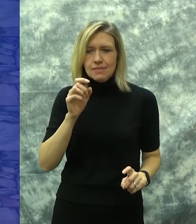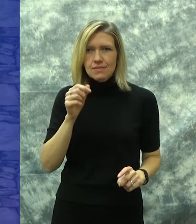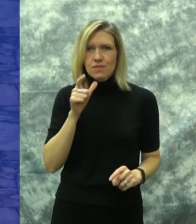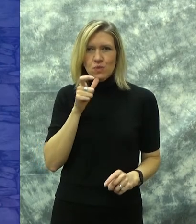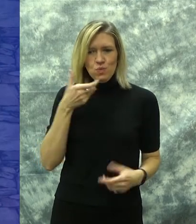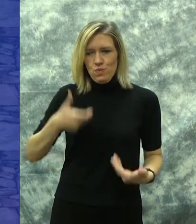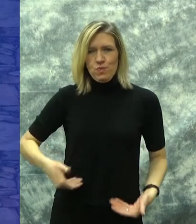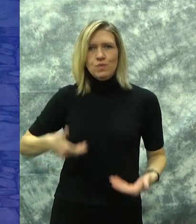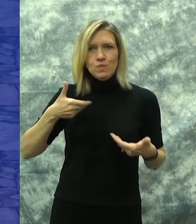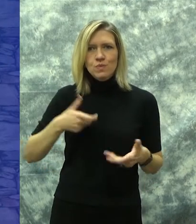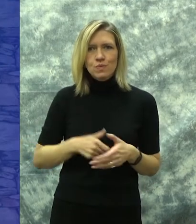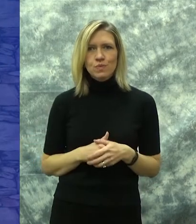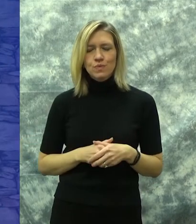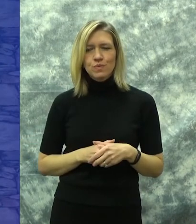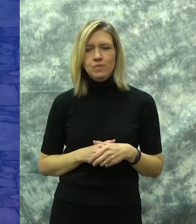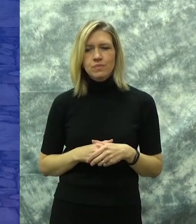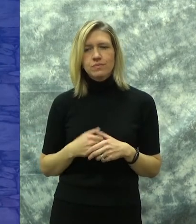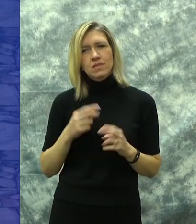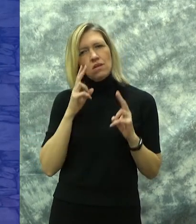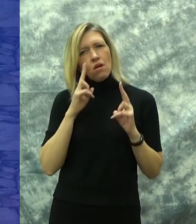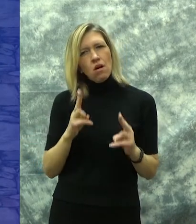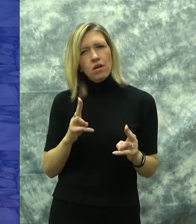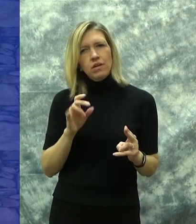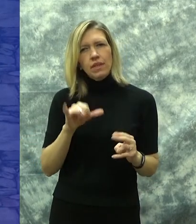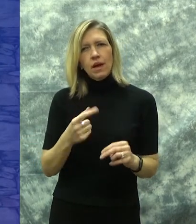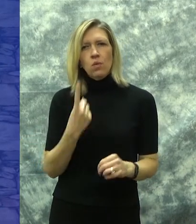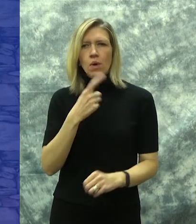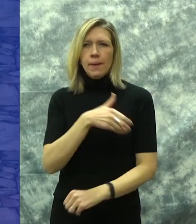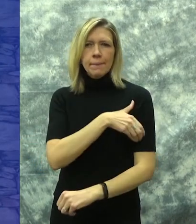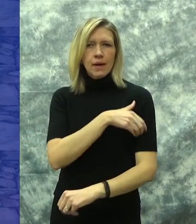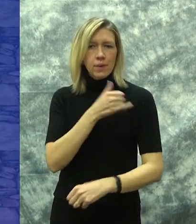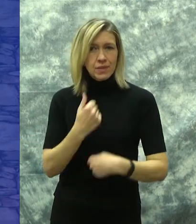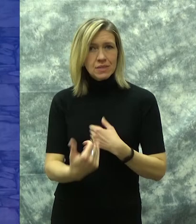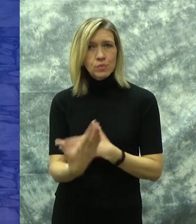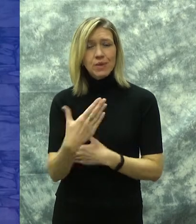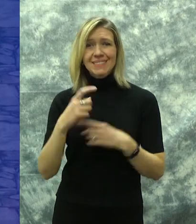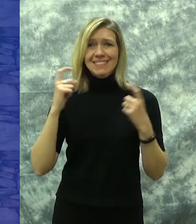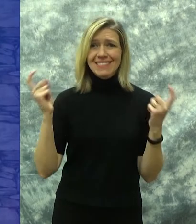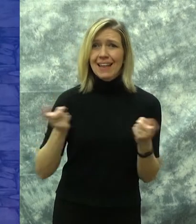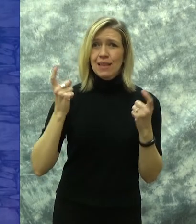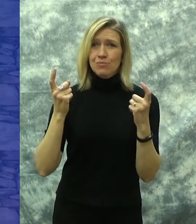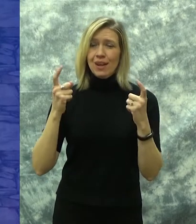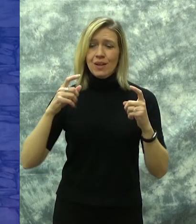So we honor that one power this morning. We celebrate it. We welcome it.